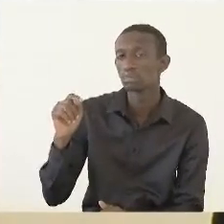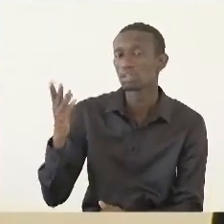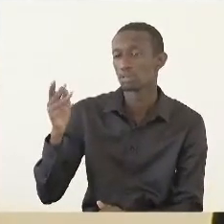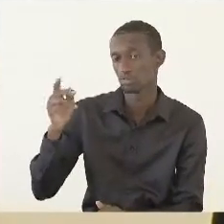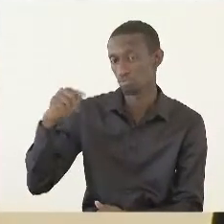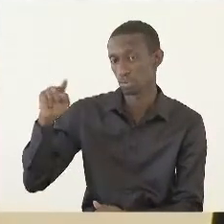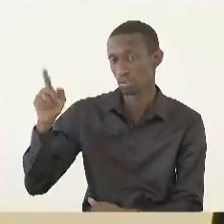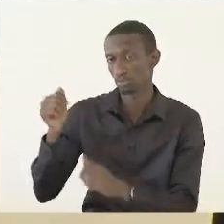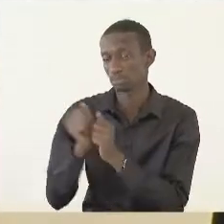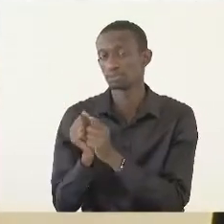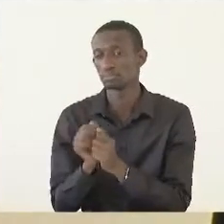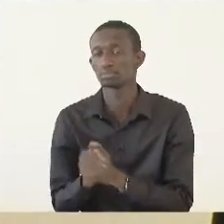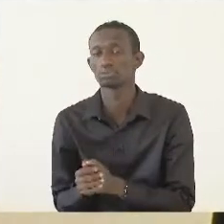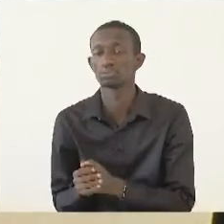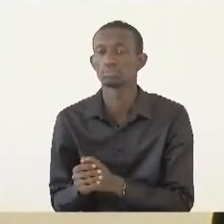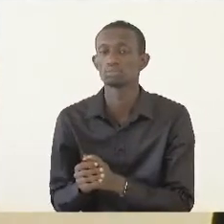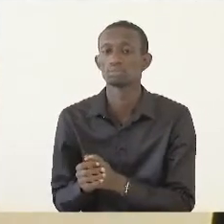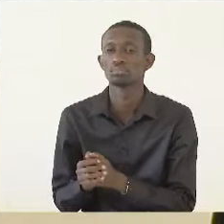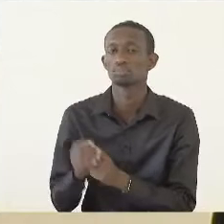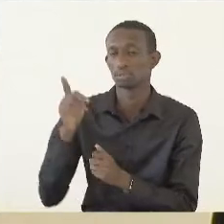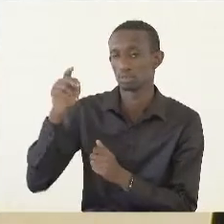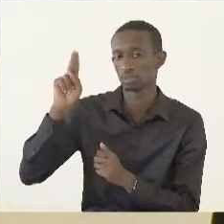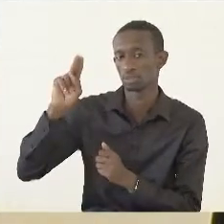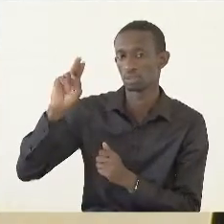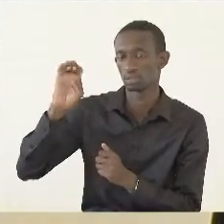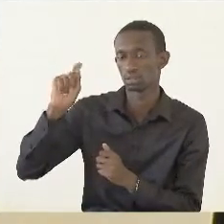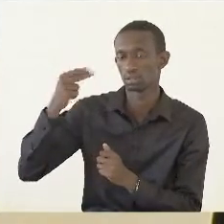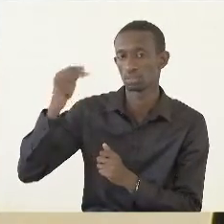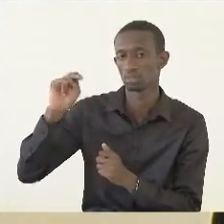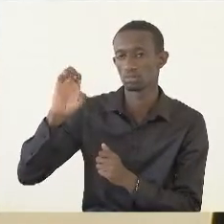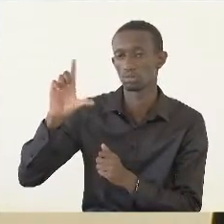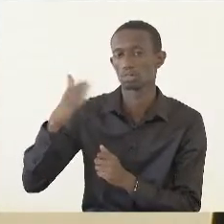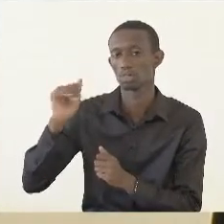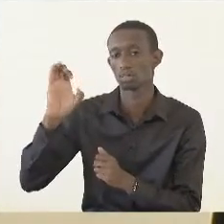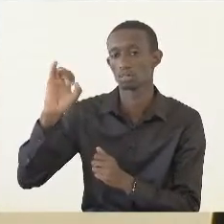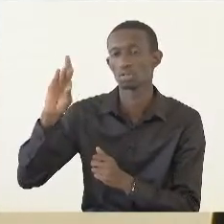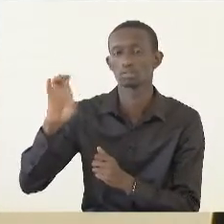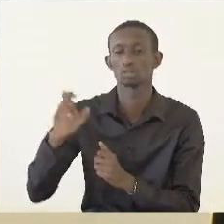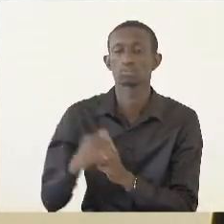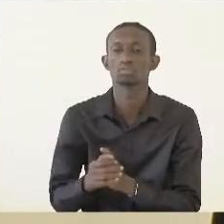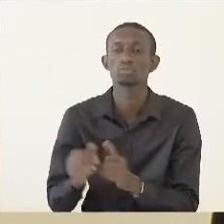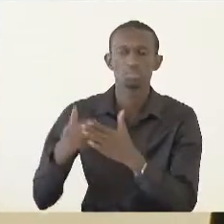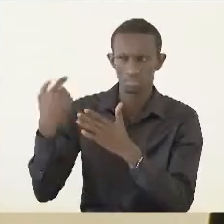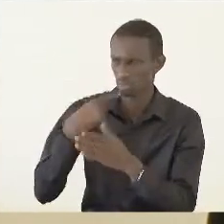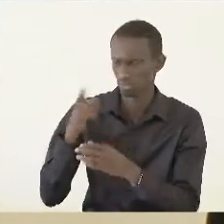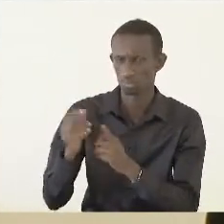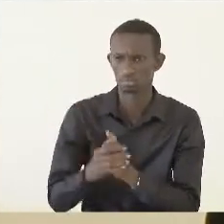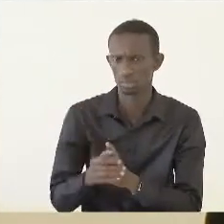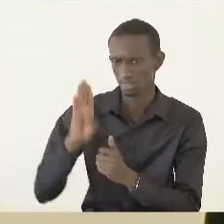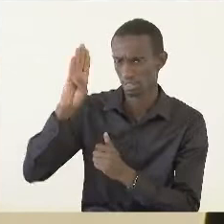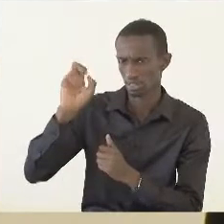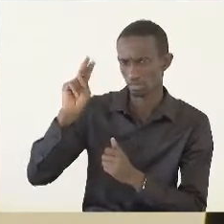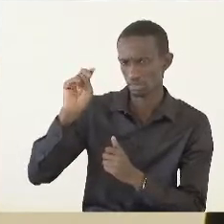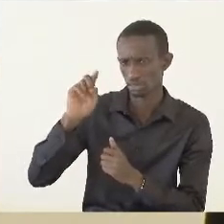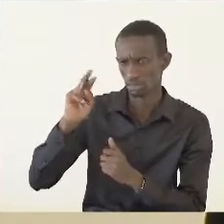correction. So the phenyl, so this is ethanoic acid. So we have already mentioned the phenyl. So this benzene